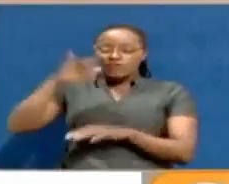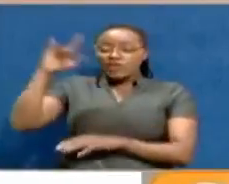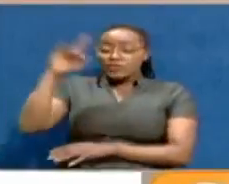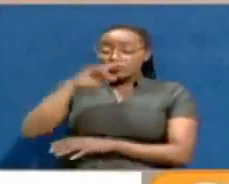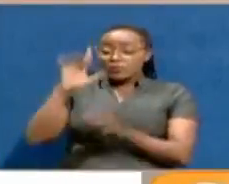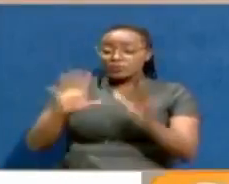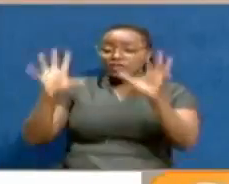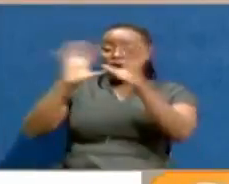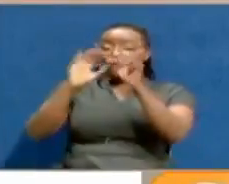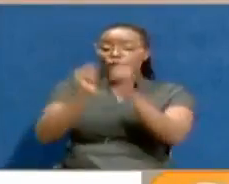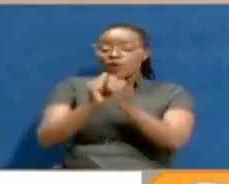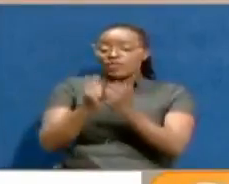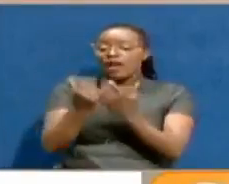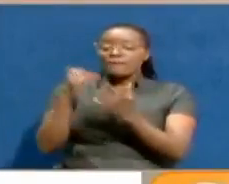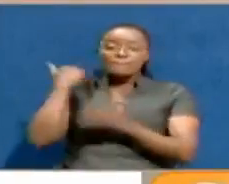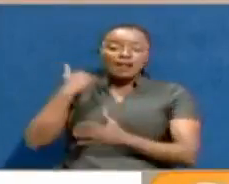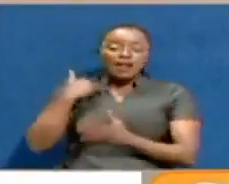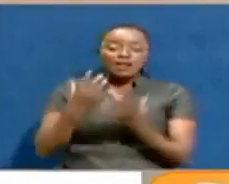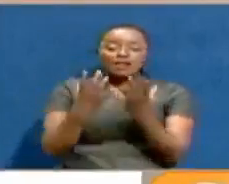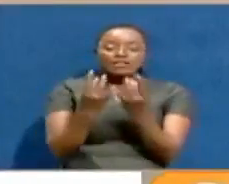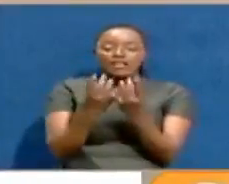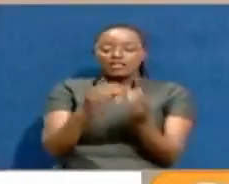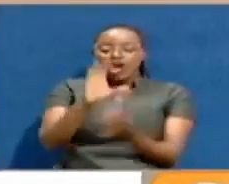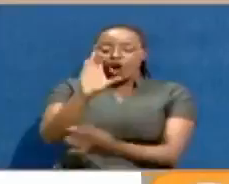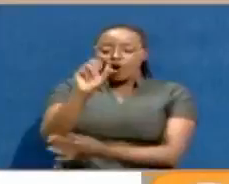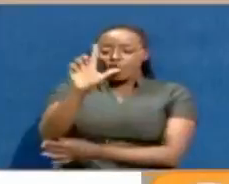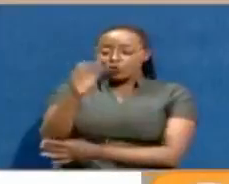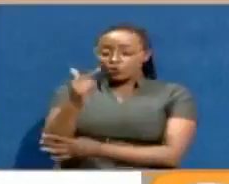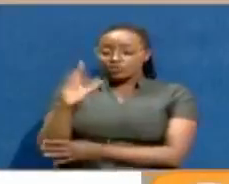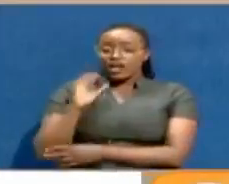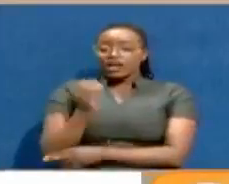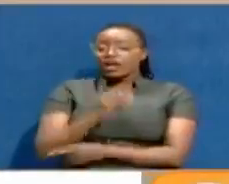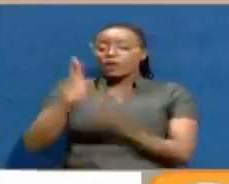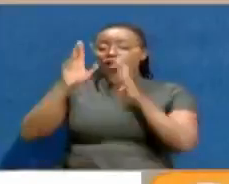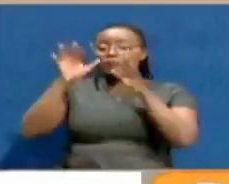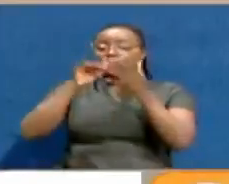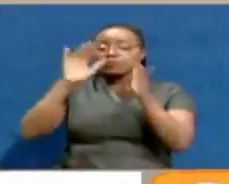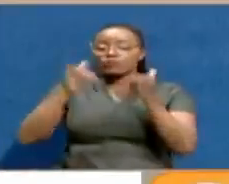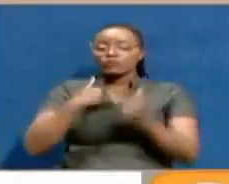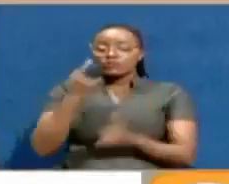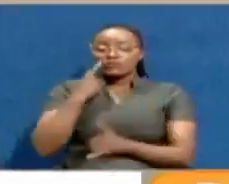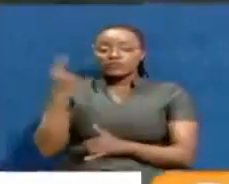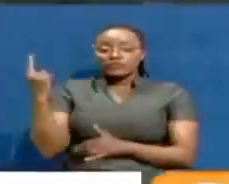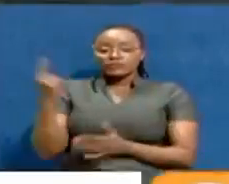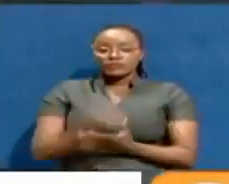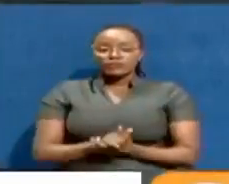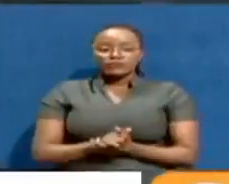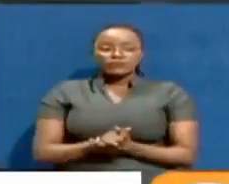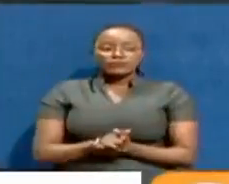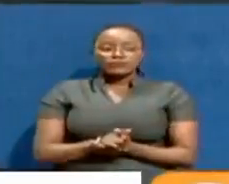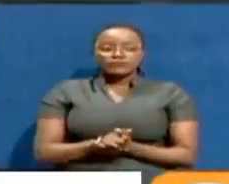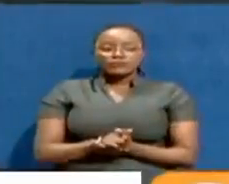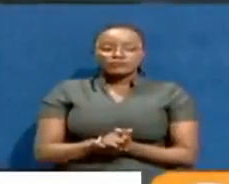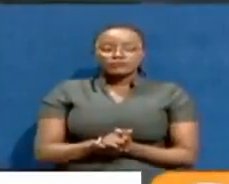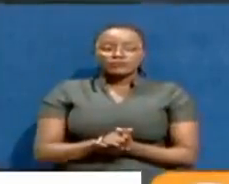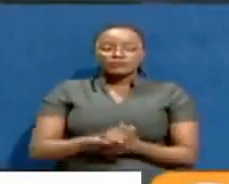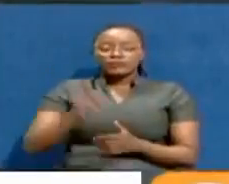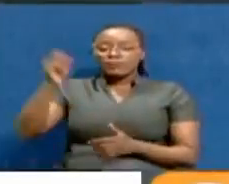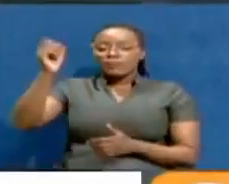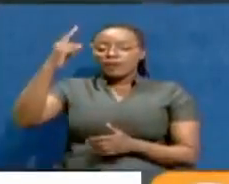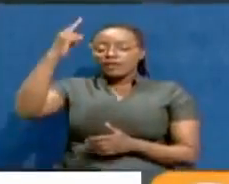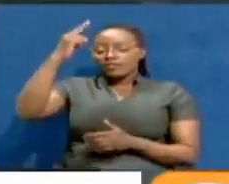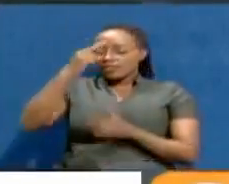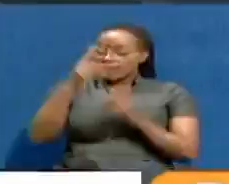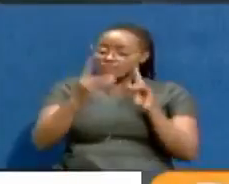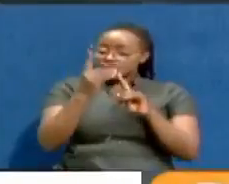effects related to blood clot events. Raquel Muigai with more details. As of March